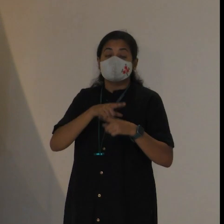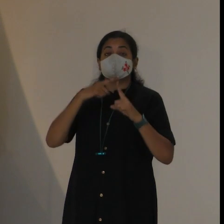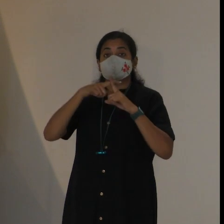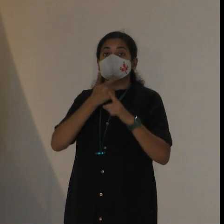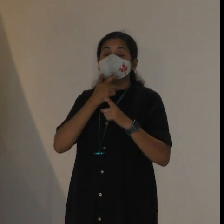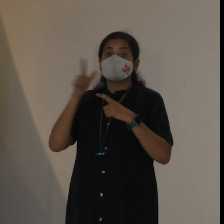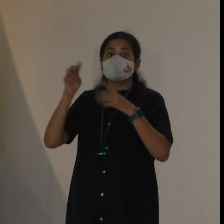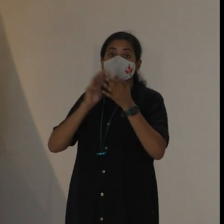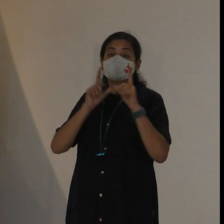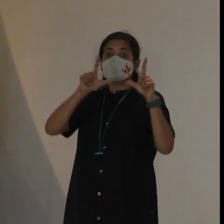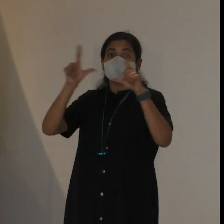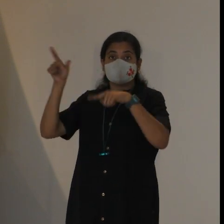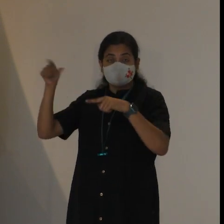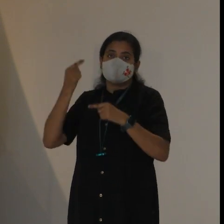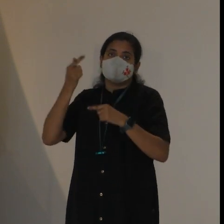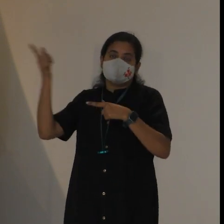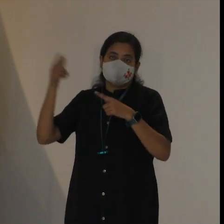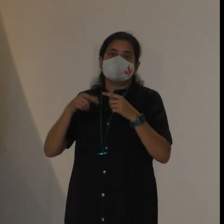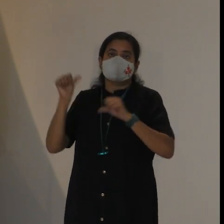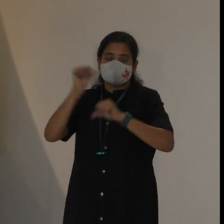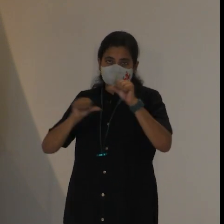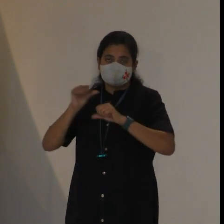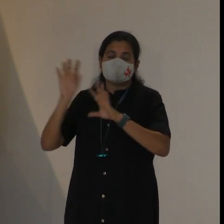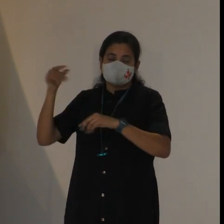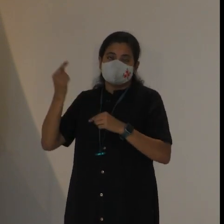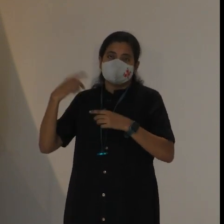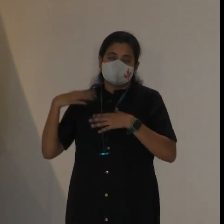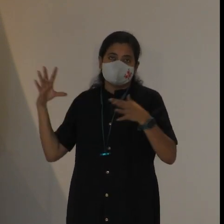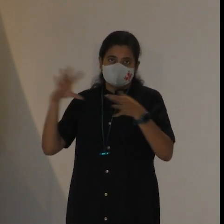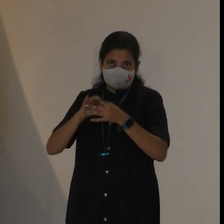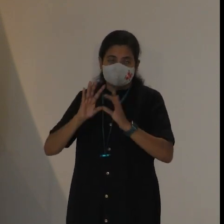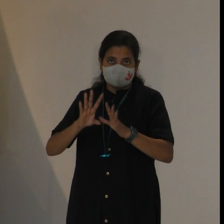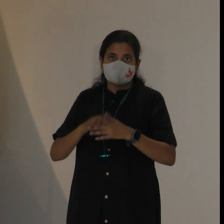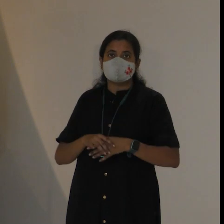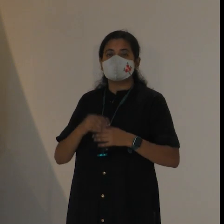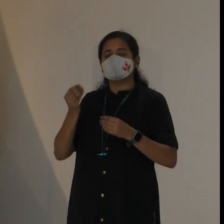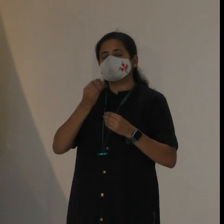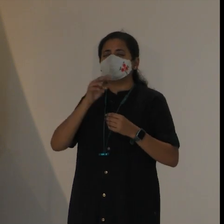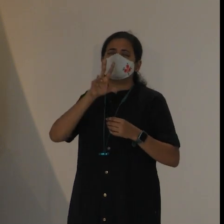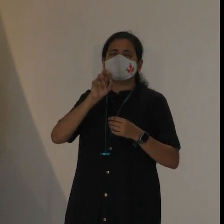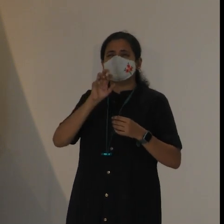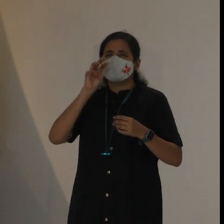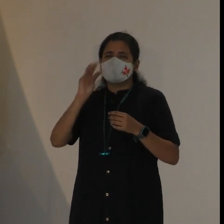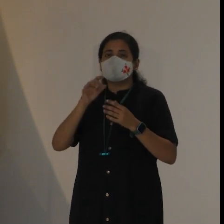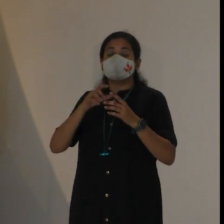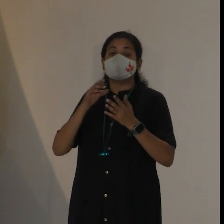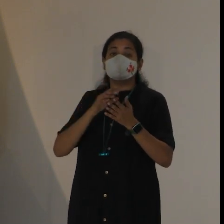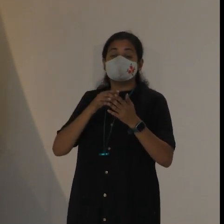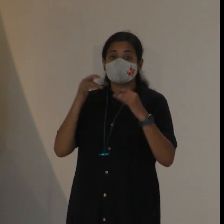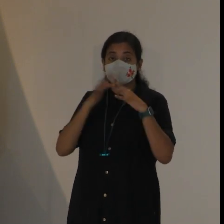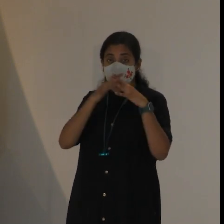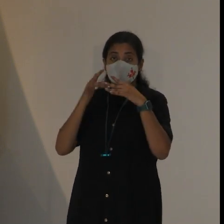that we had utilized in research. There are 31,000 podcast downloads, 55,000 website visits. Now, what all